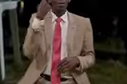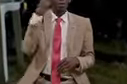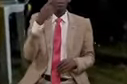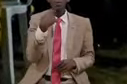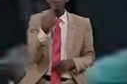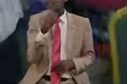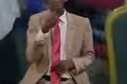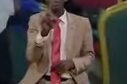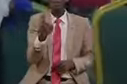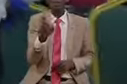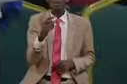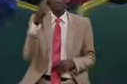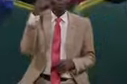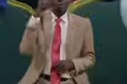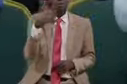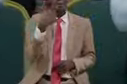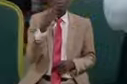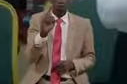For